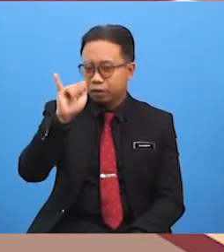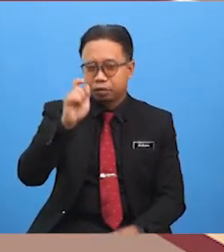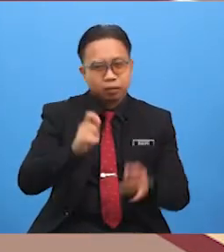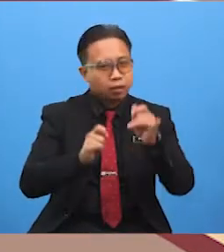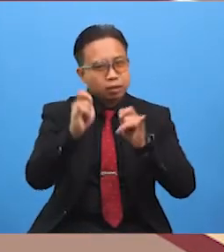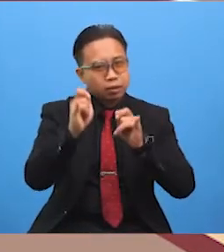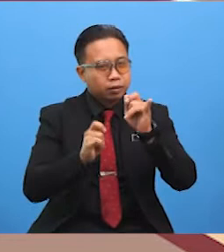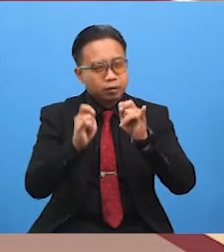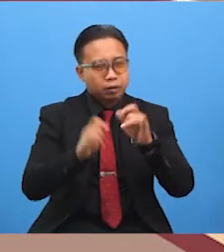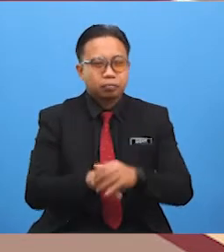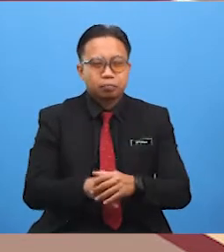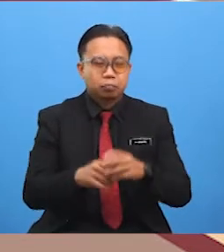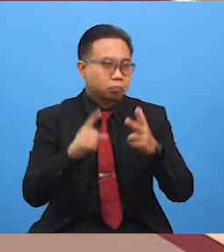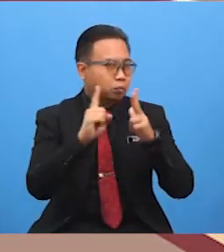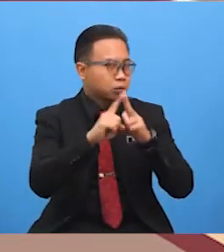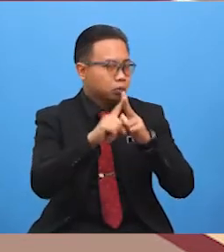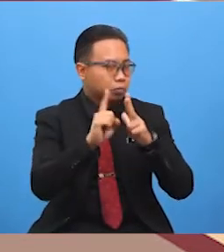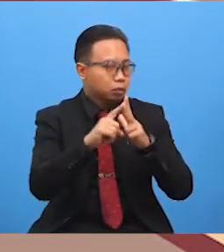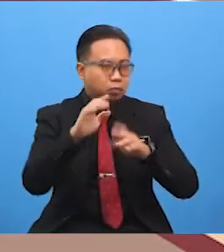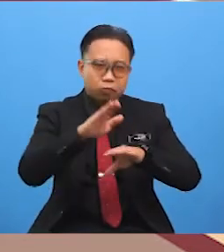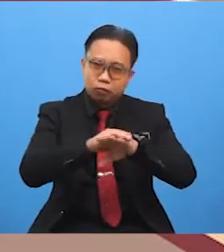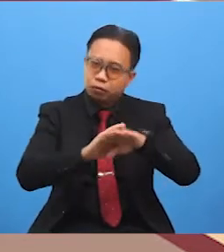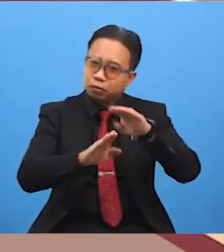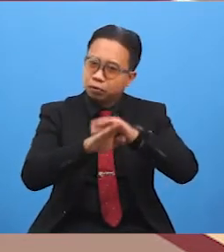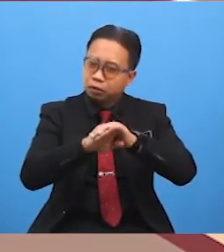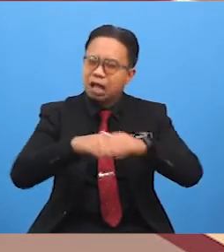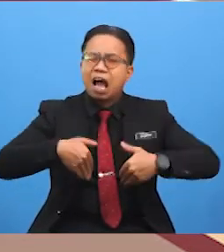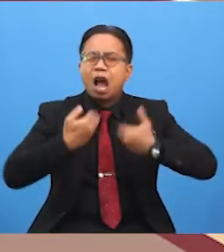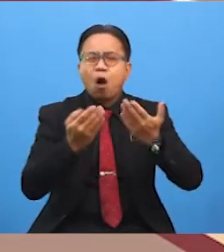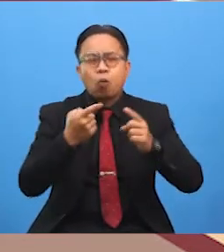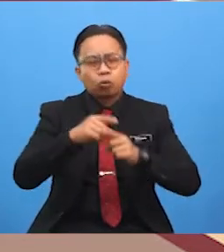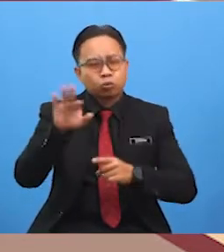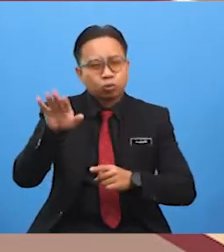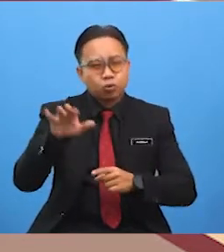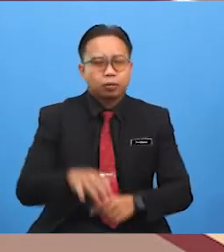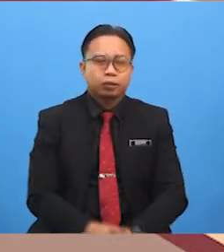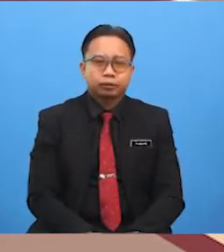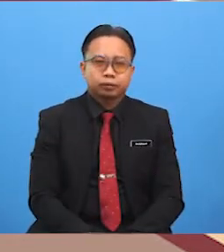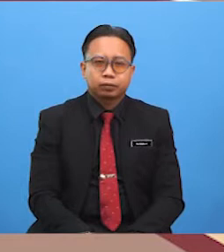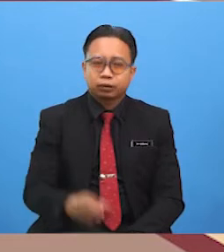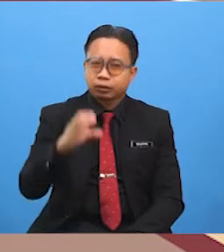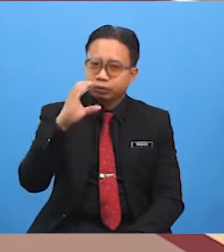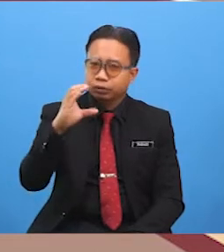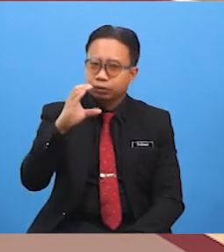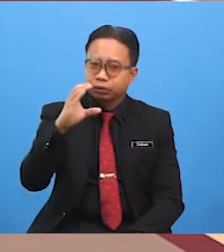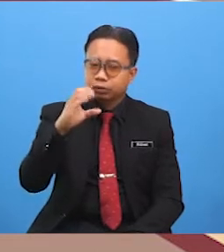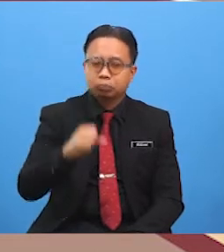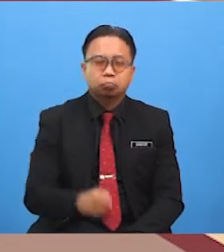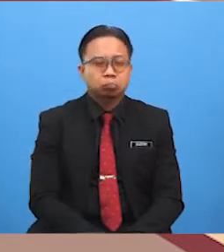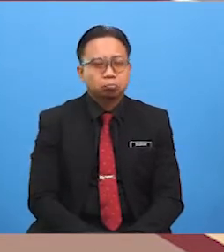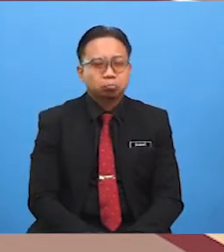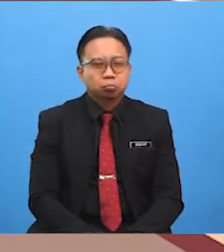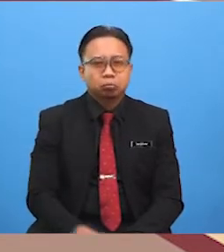taxi. The third word is comfortable. How do you spell it? It starts with C and it's quite long.